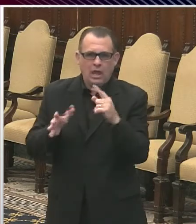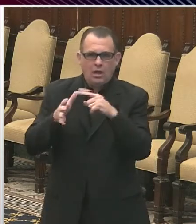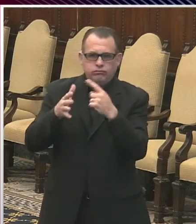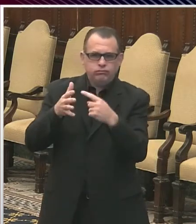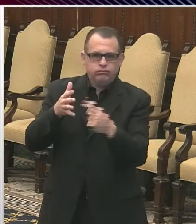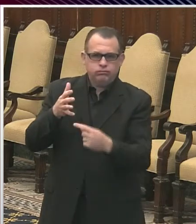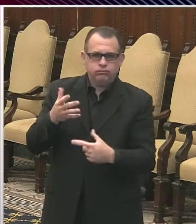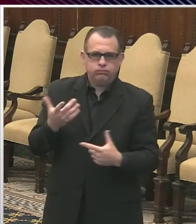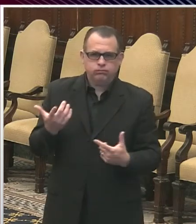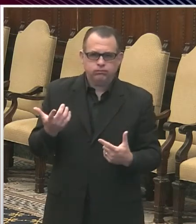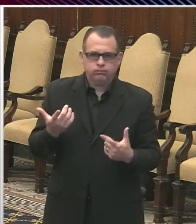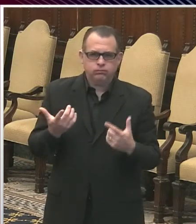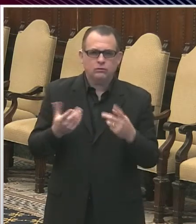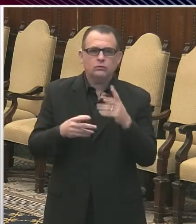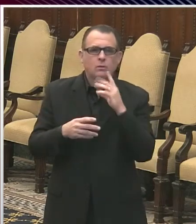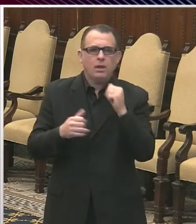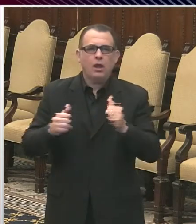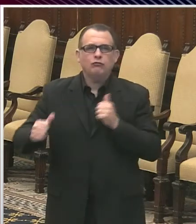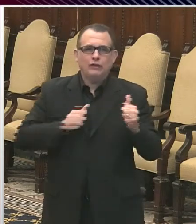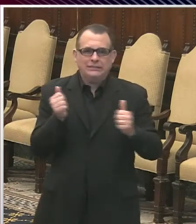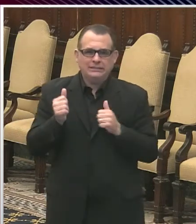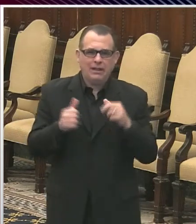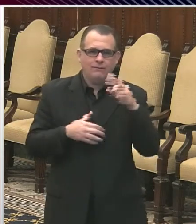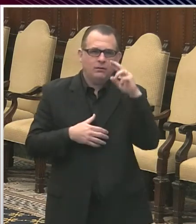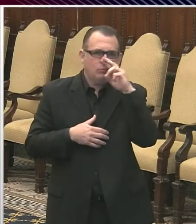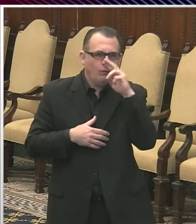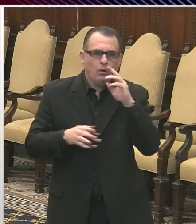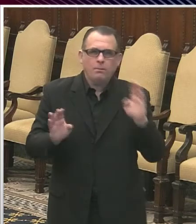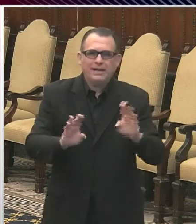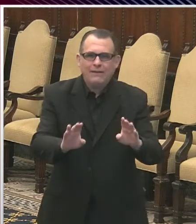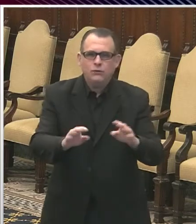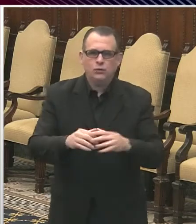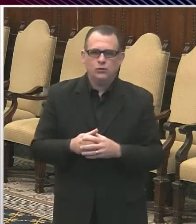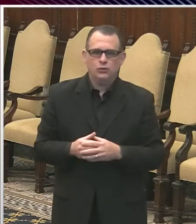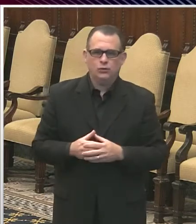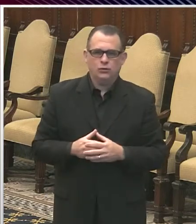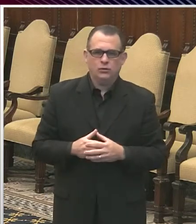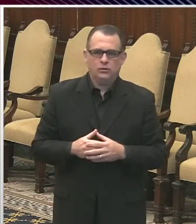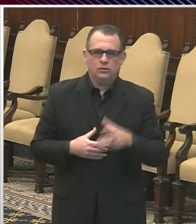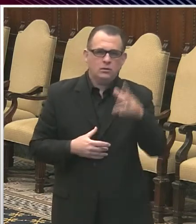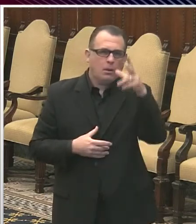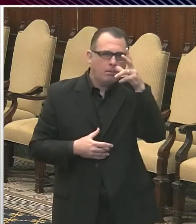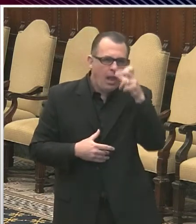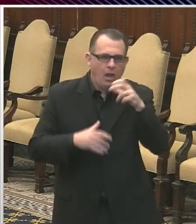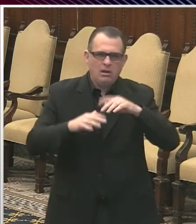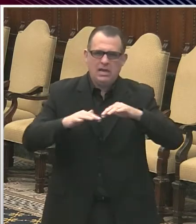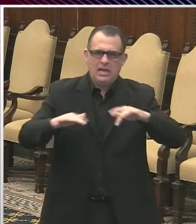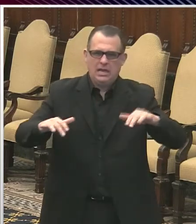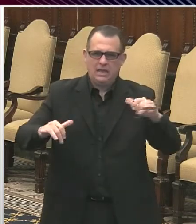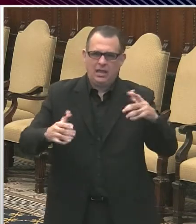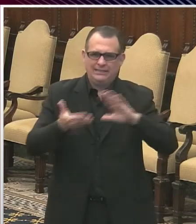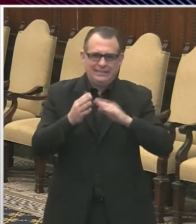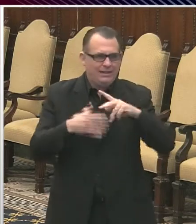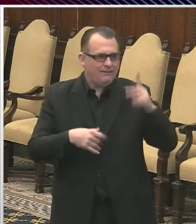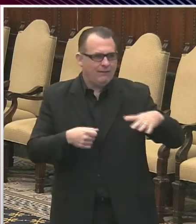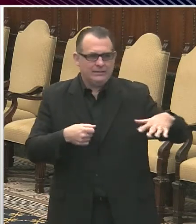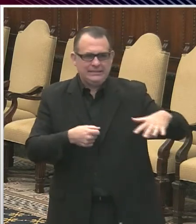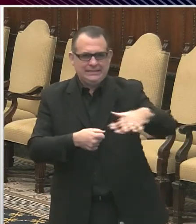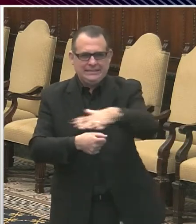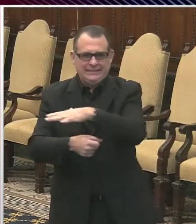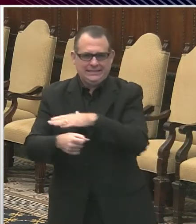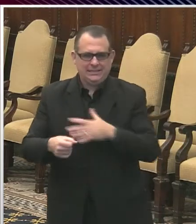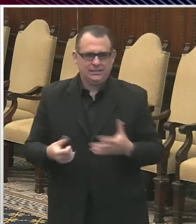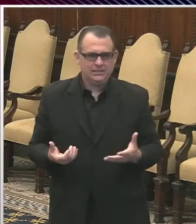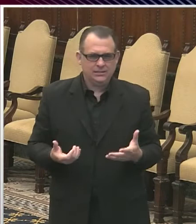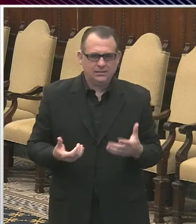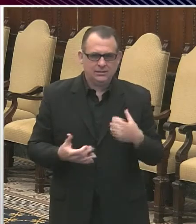aggressive rodent behavior in cities due to coronavirus shutdown. So cities like Philadelphia, clearly we've seen